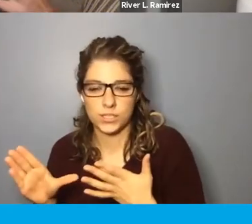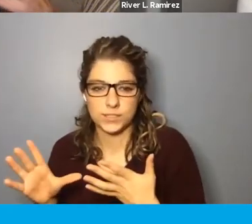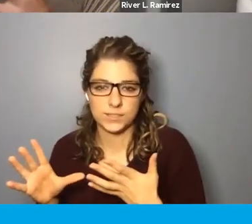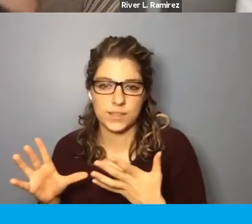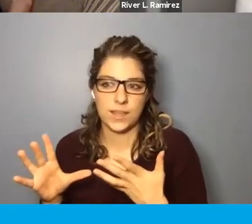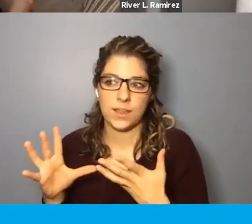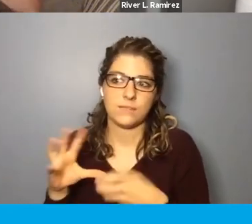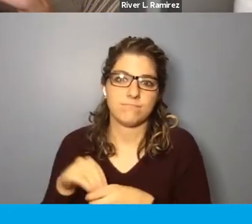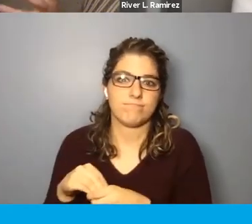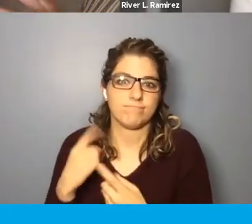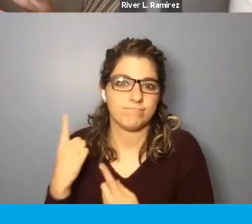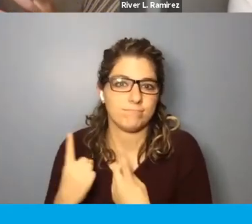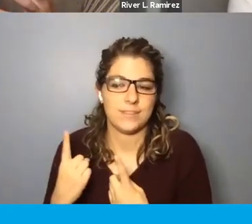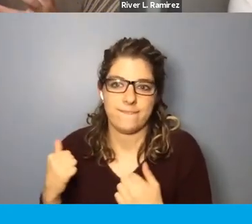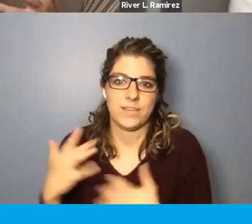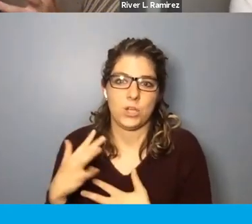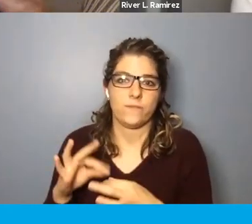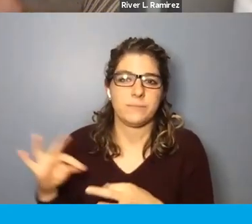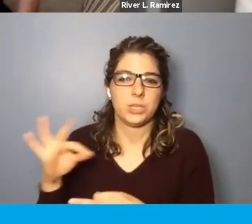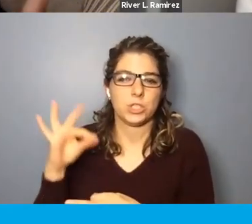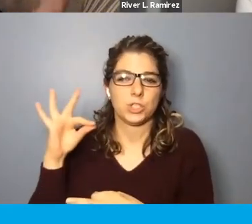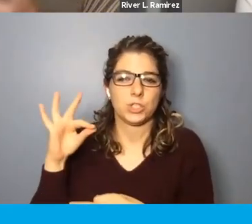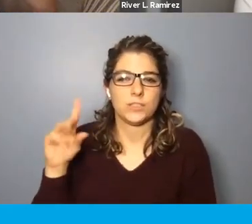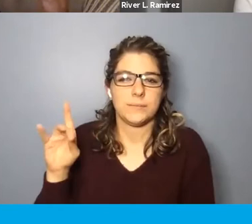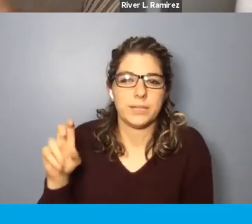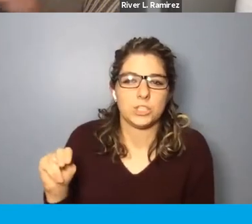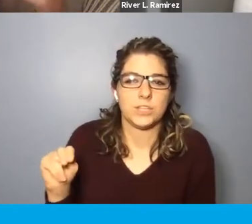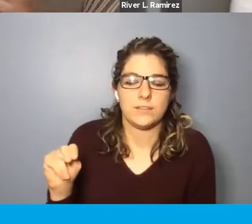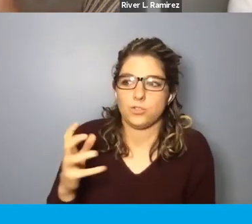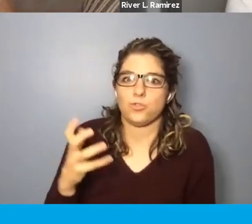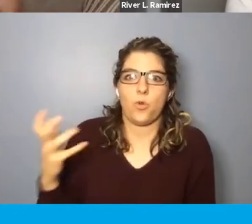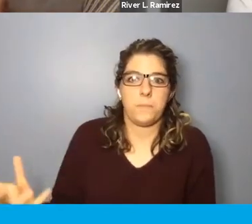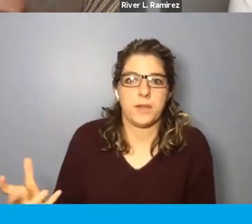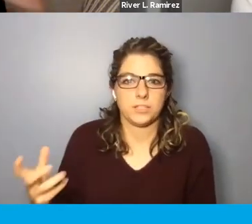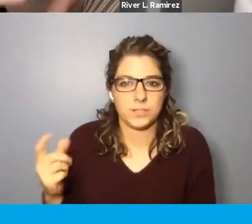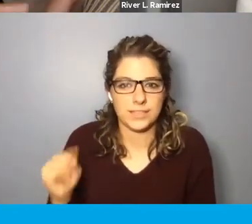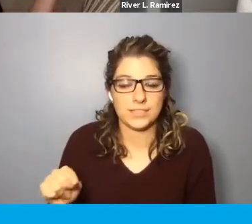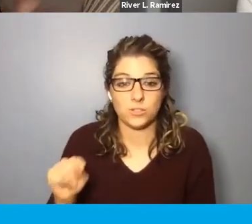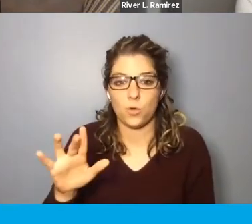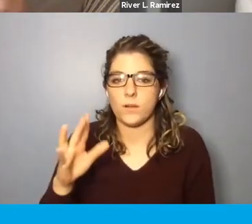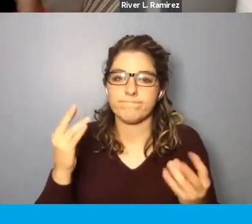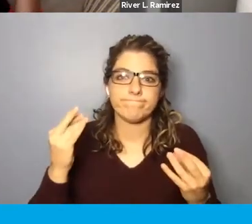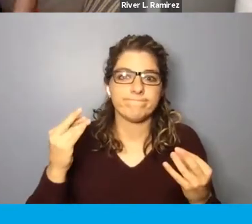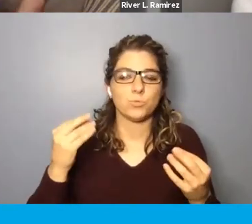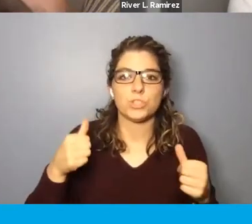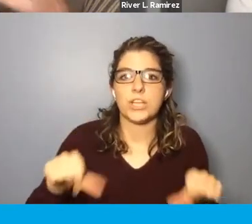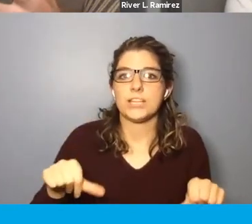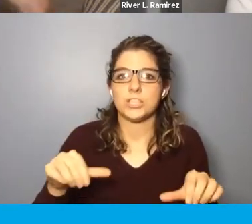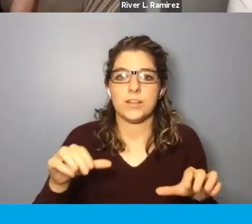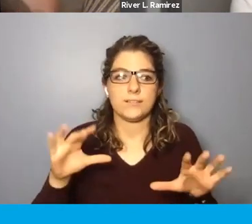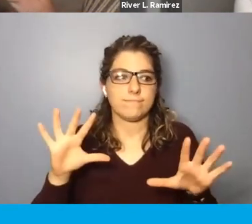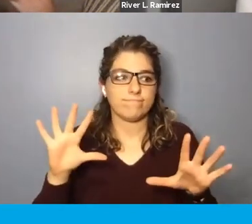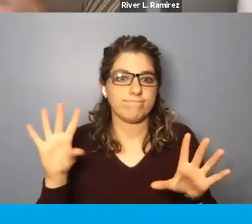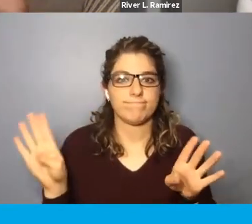reveling in the fear of a spiritual dimension. Like, it feels like that's so much of what this whole, like even you're reveling in the rejection, like you're turning